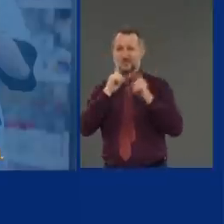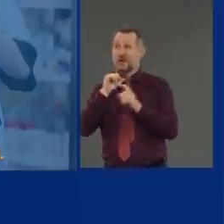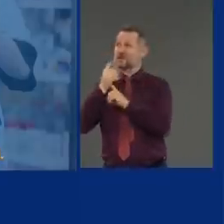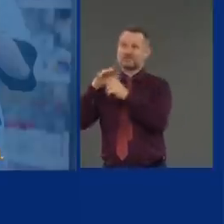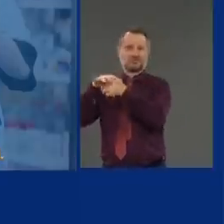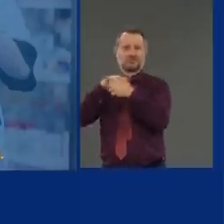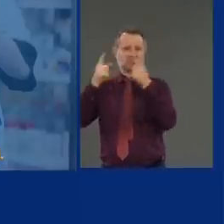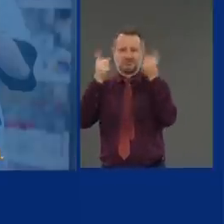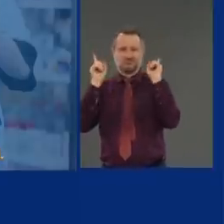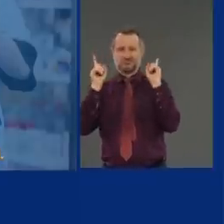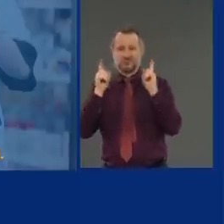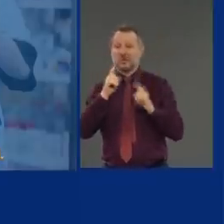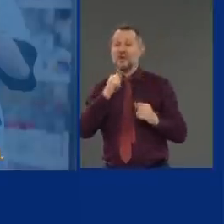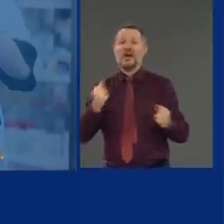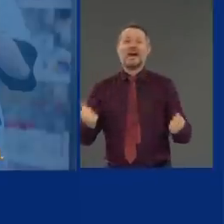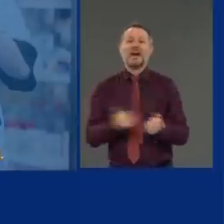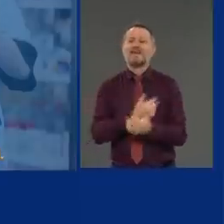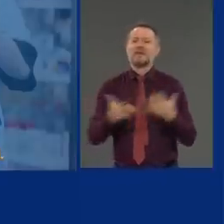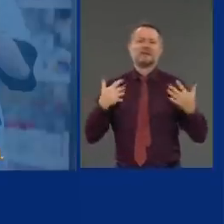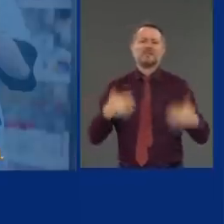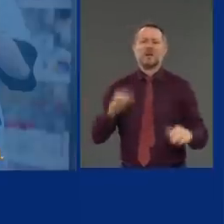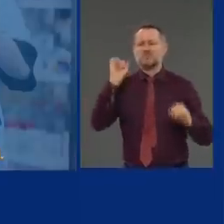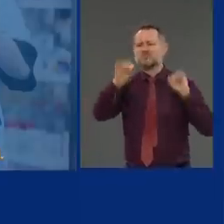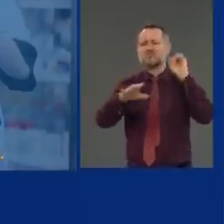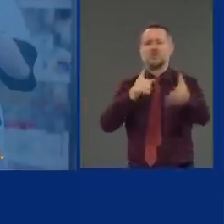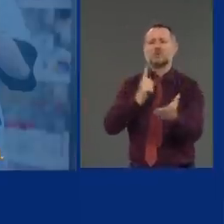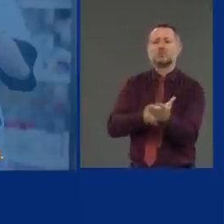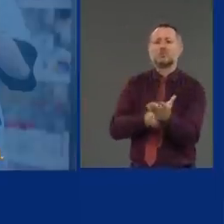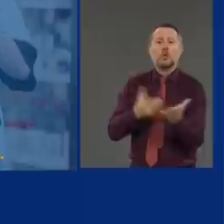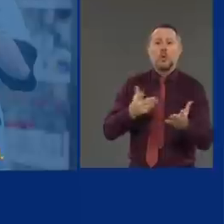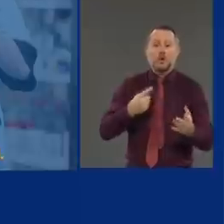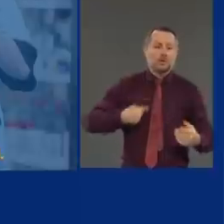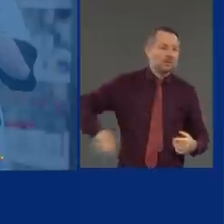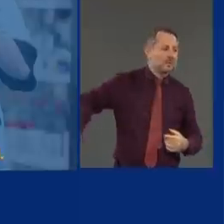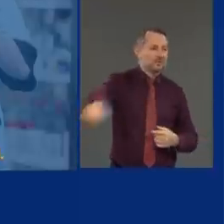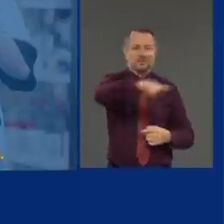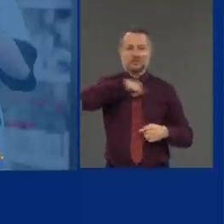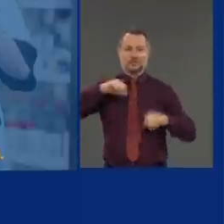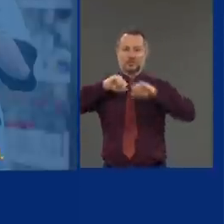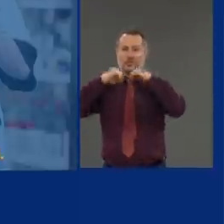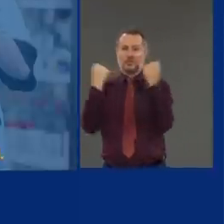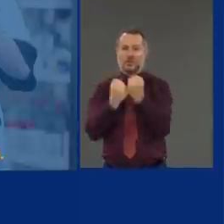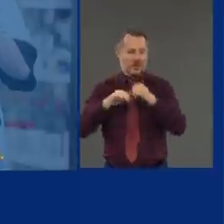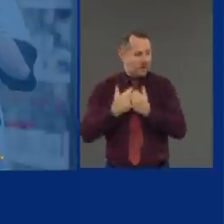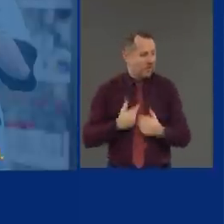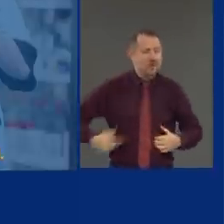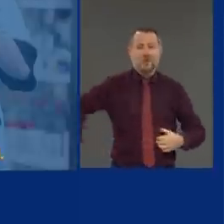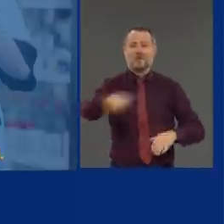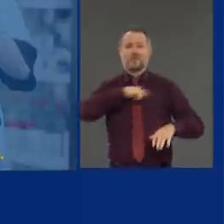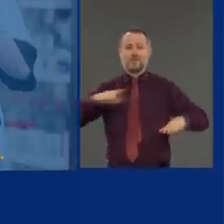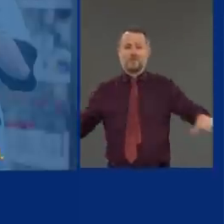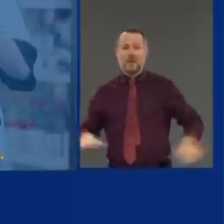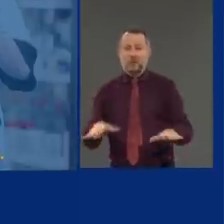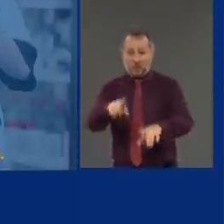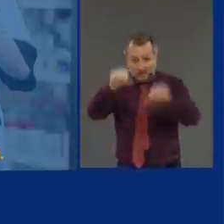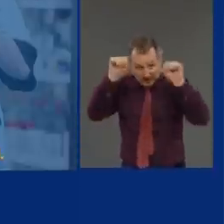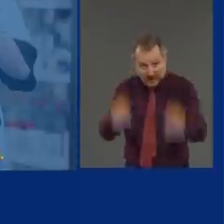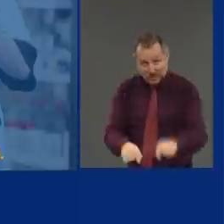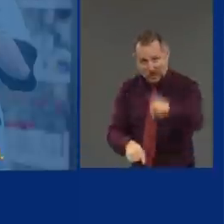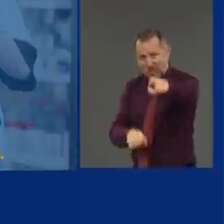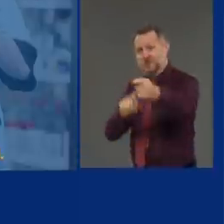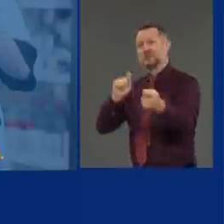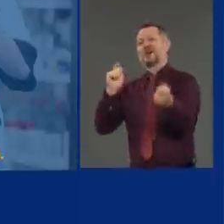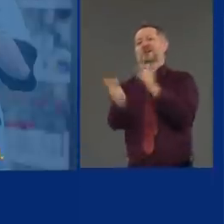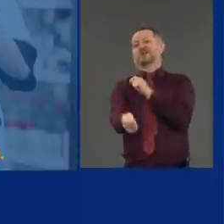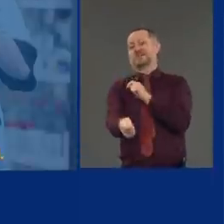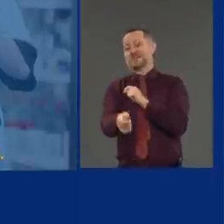what society does. It's been a social issue. Can people change their behavior? Can they learn?